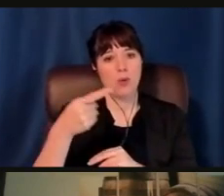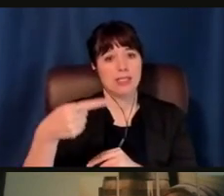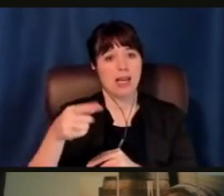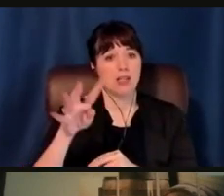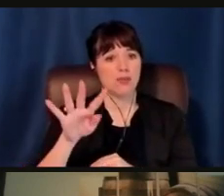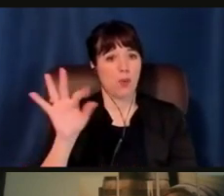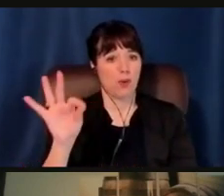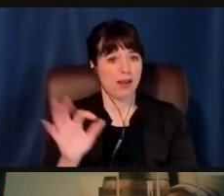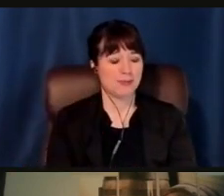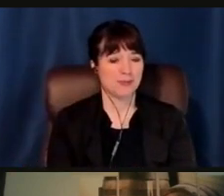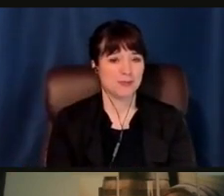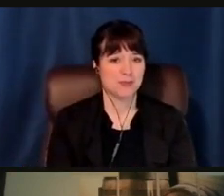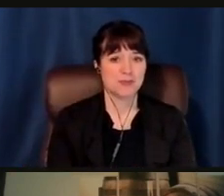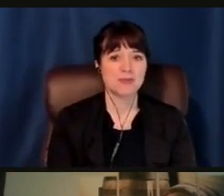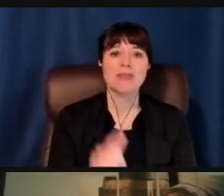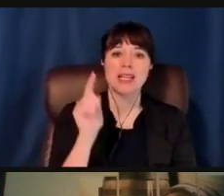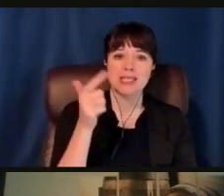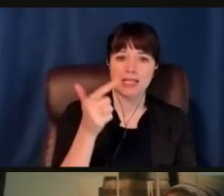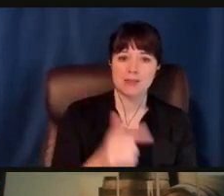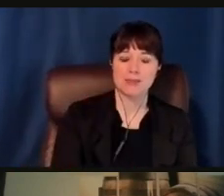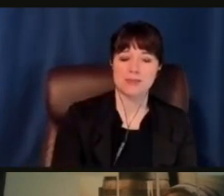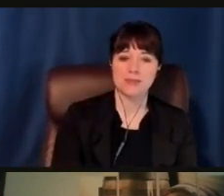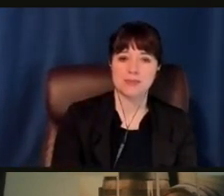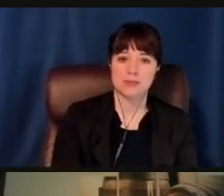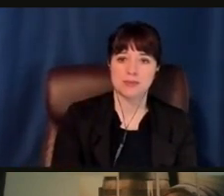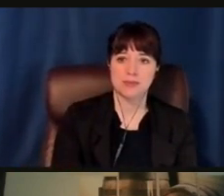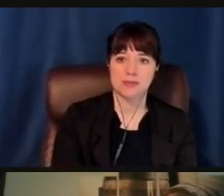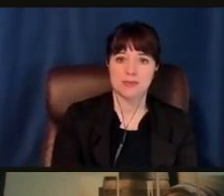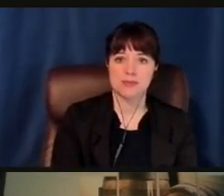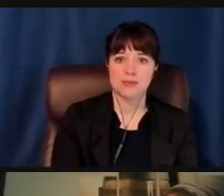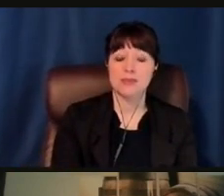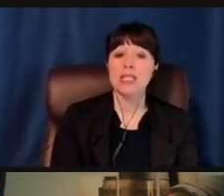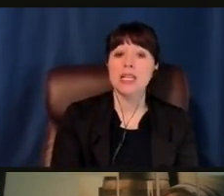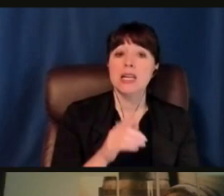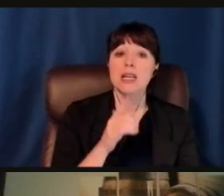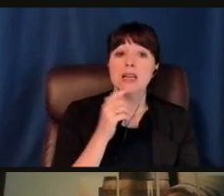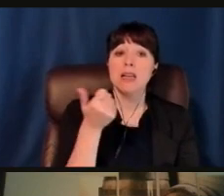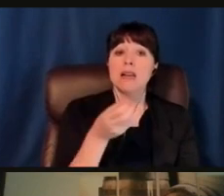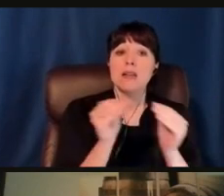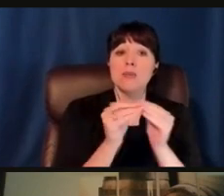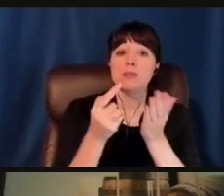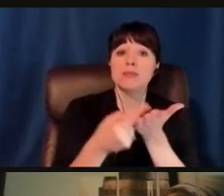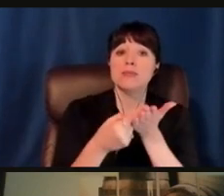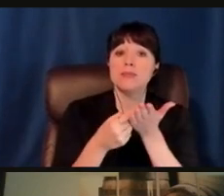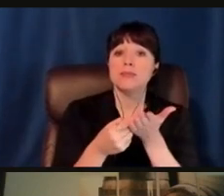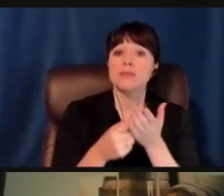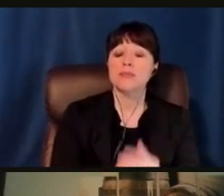2021-49. Second. Thank you. Is there further discussion?